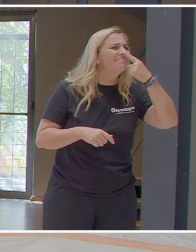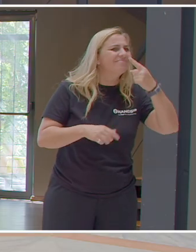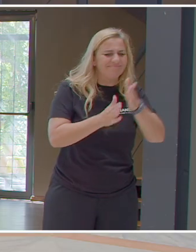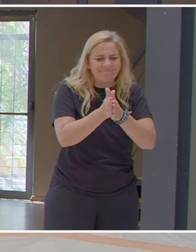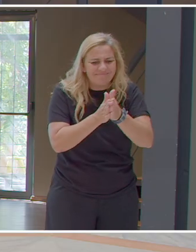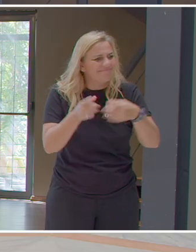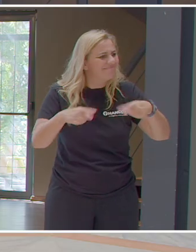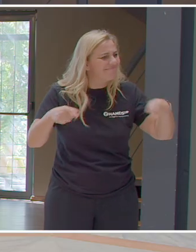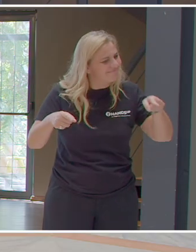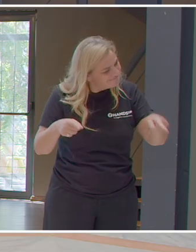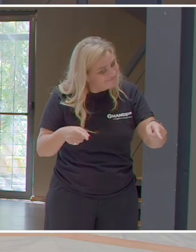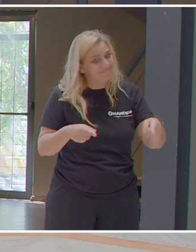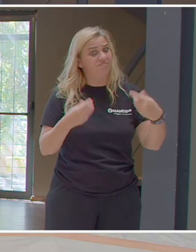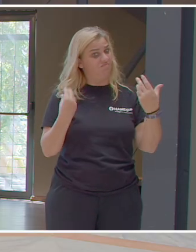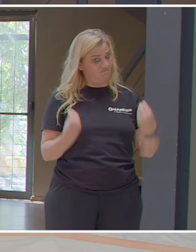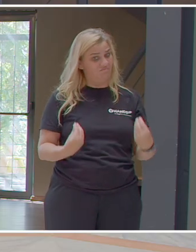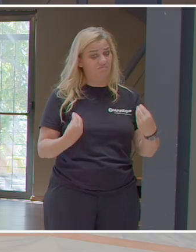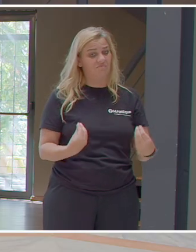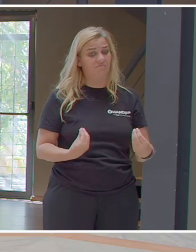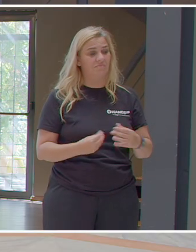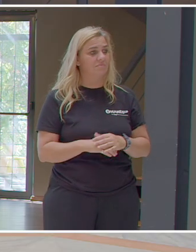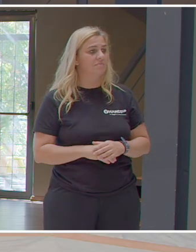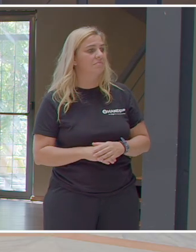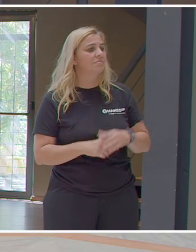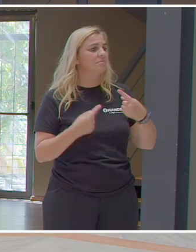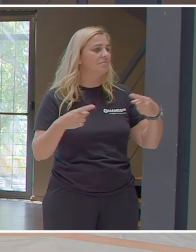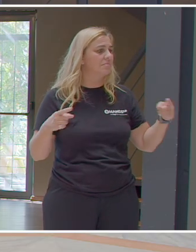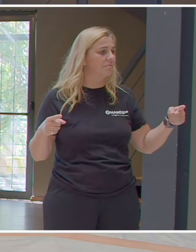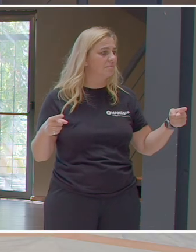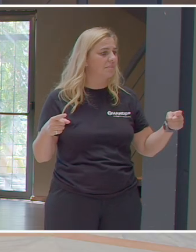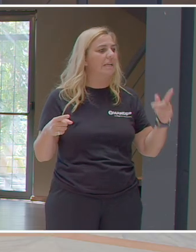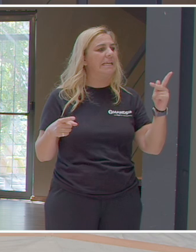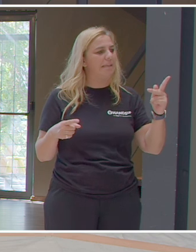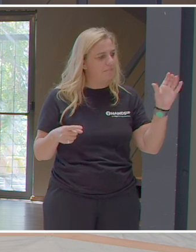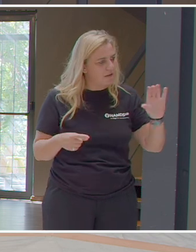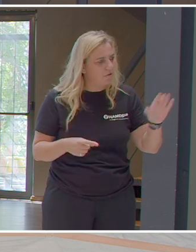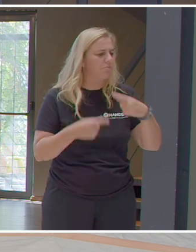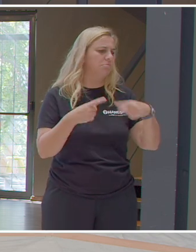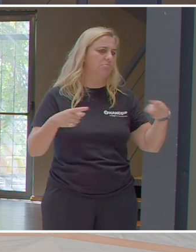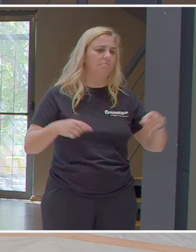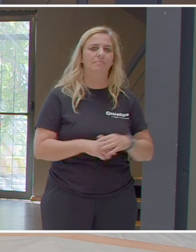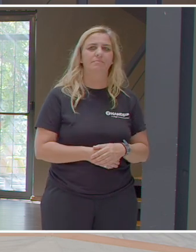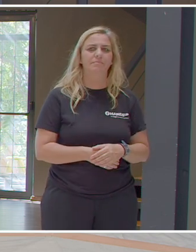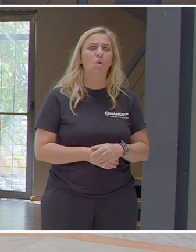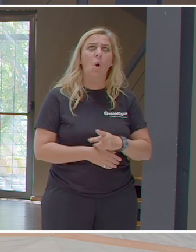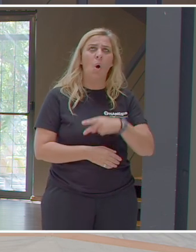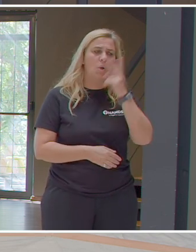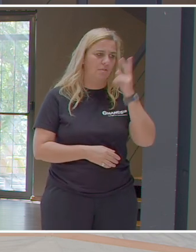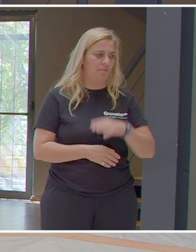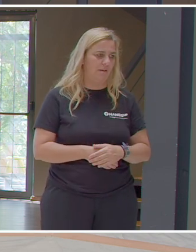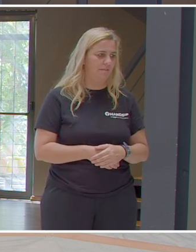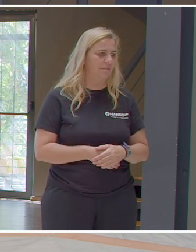possible. Also try to use cumin, black cumin, turmeric, garlic, cinnamon. Go wild. Whole grains,